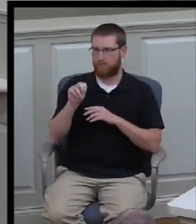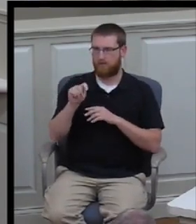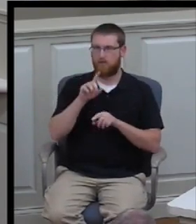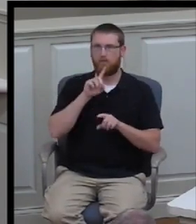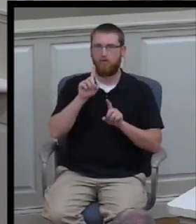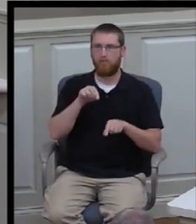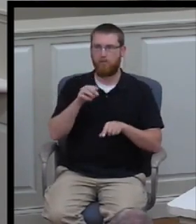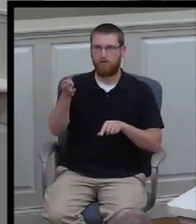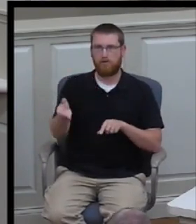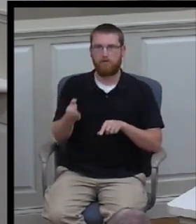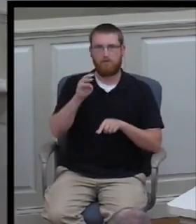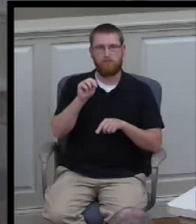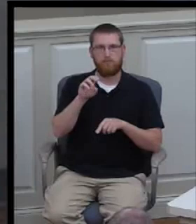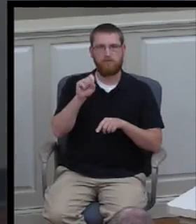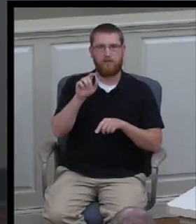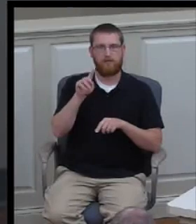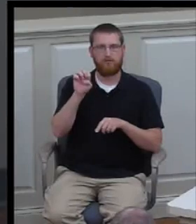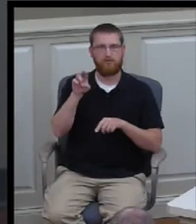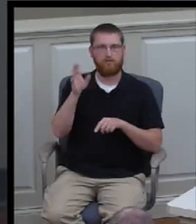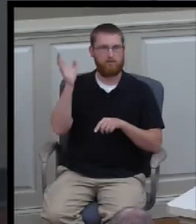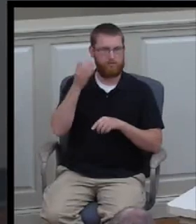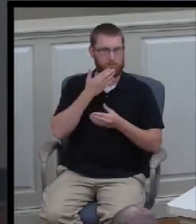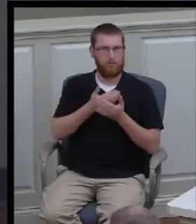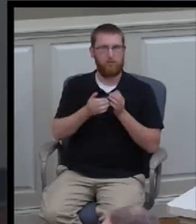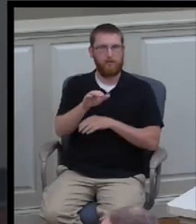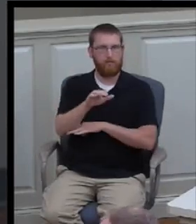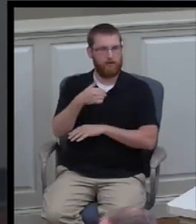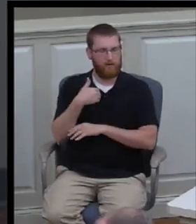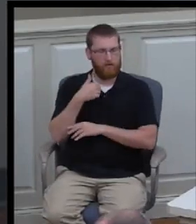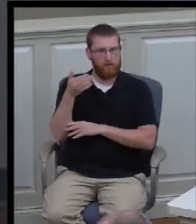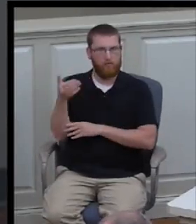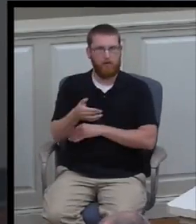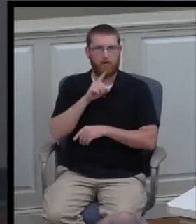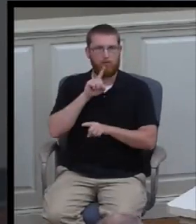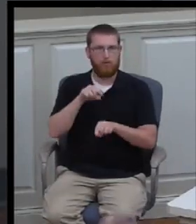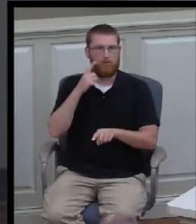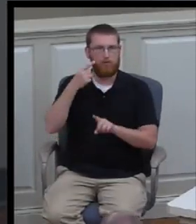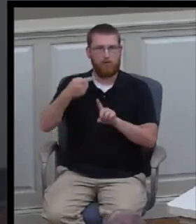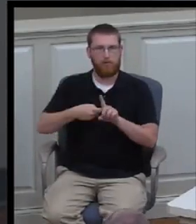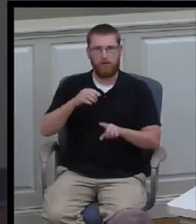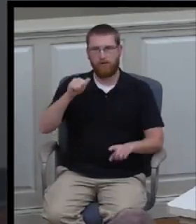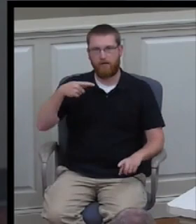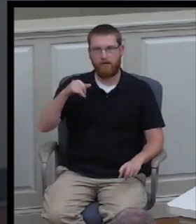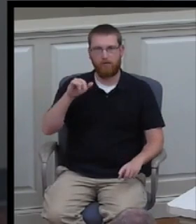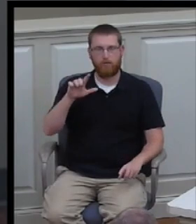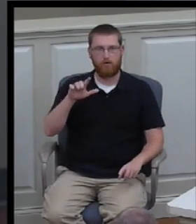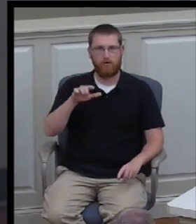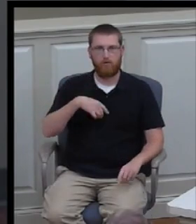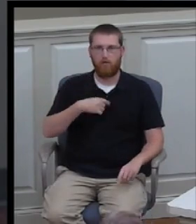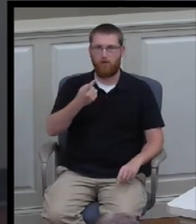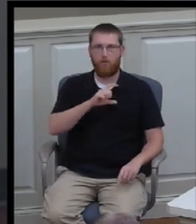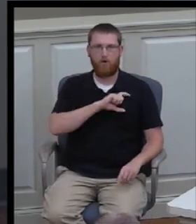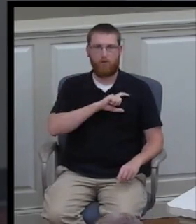One, Bridget Lester. Good evening. We have before you the report for the month of April. We are down one officer